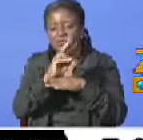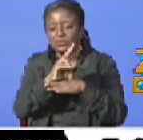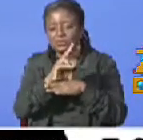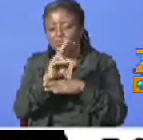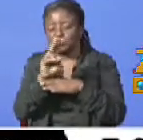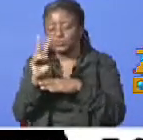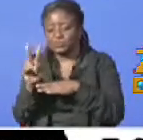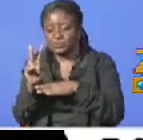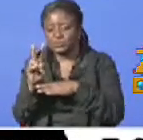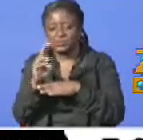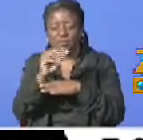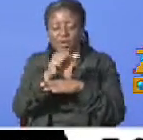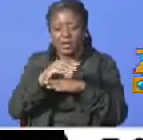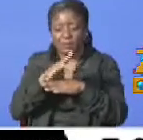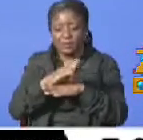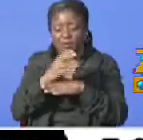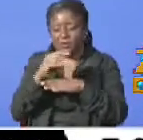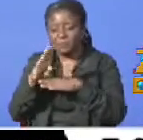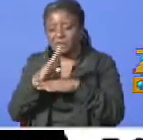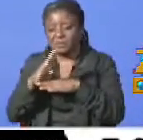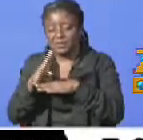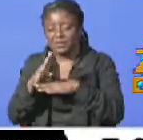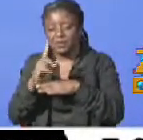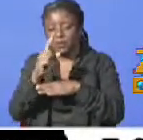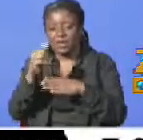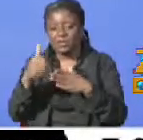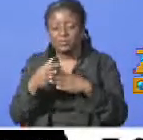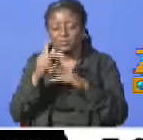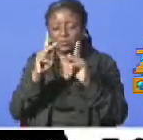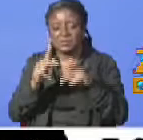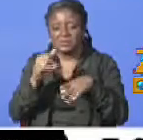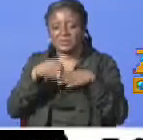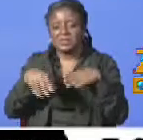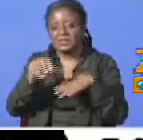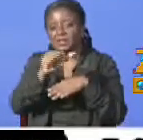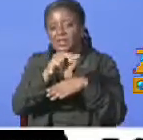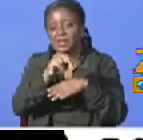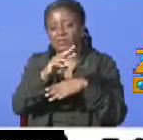in Abaco and Bimini, and 1 new case in Andros. There are now